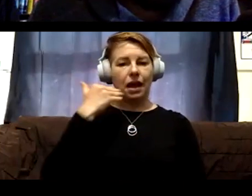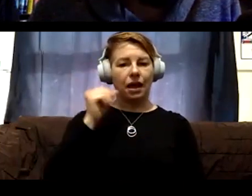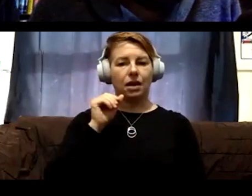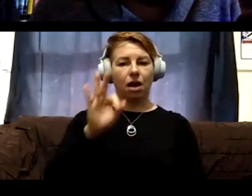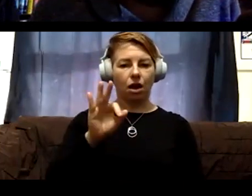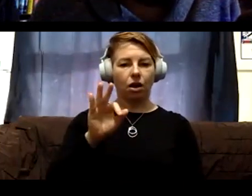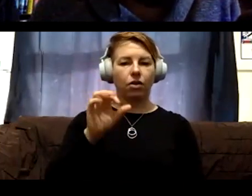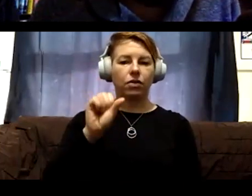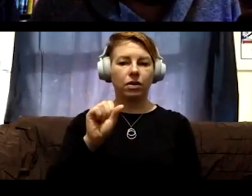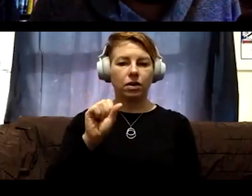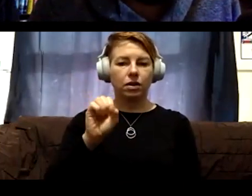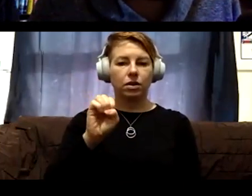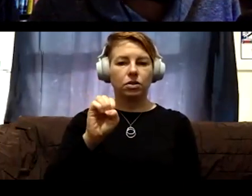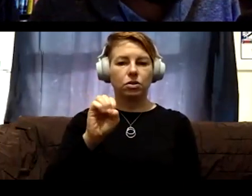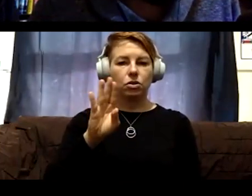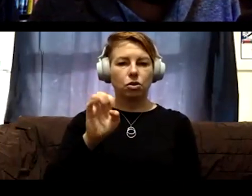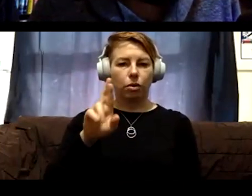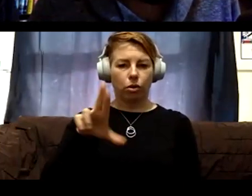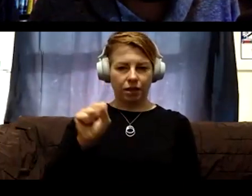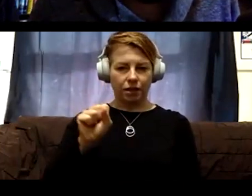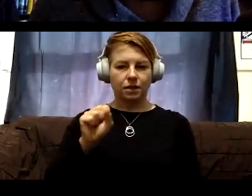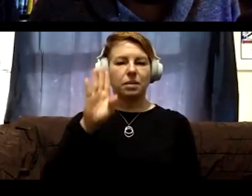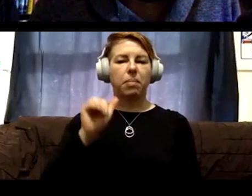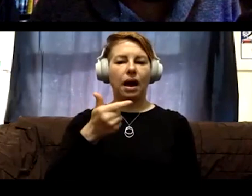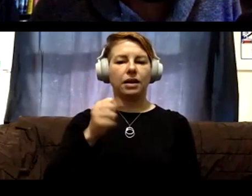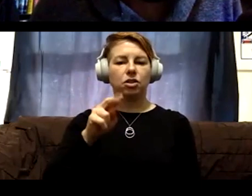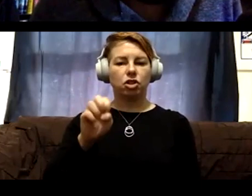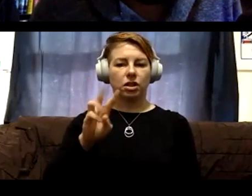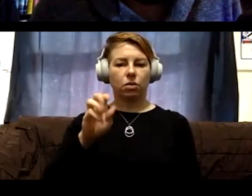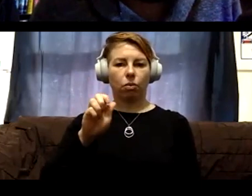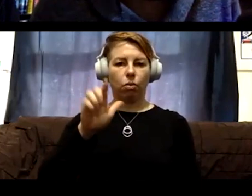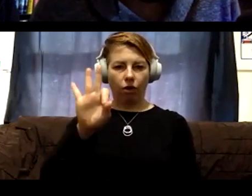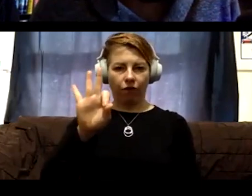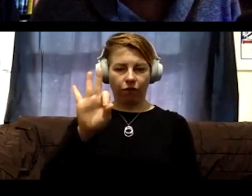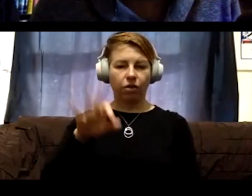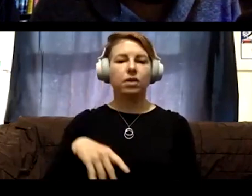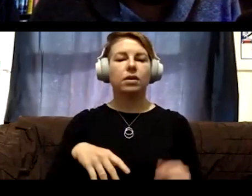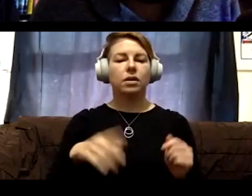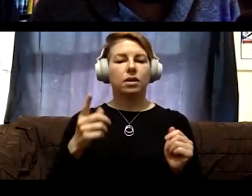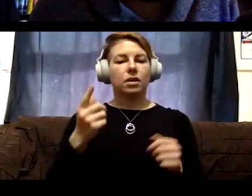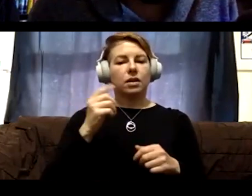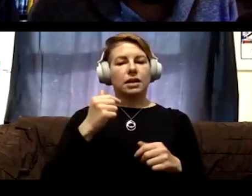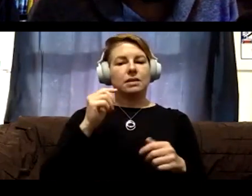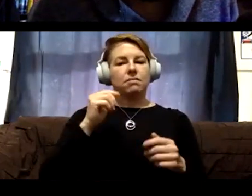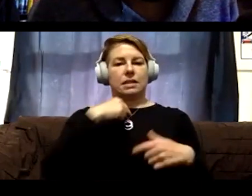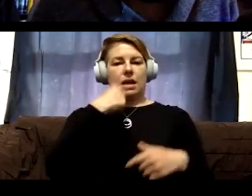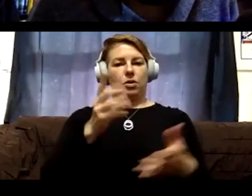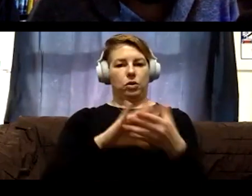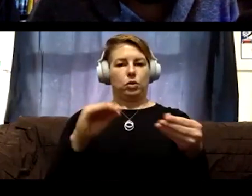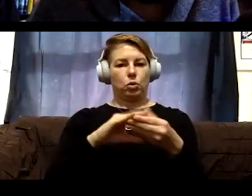this anthropologist and weaves his story through and around two other novellas, all set on the twin planets of St. Anne